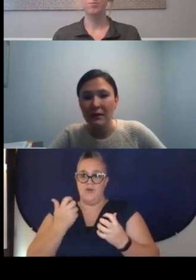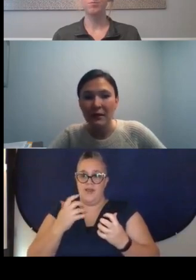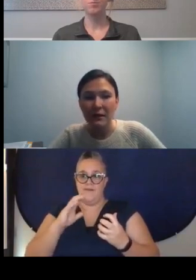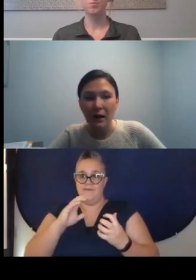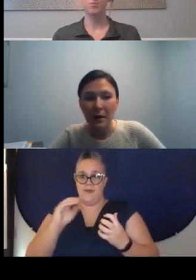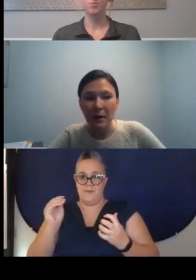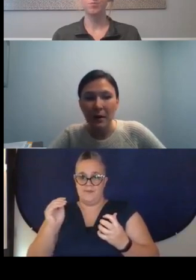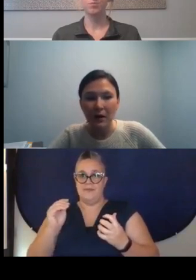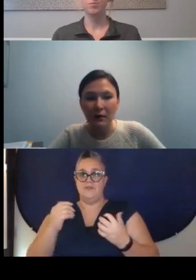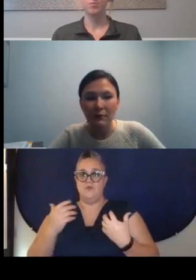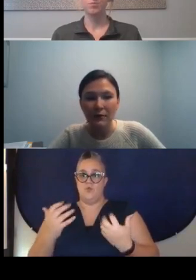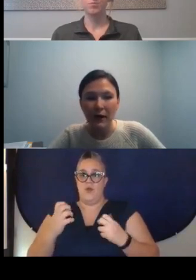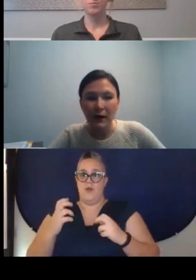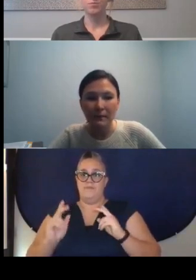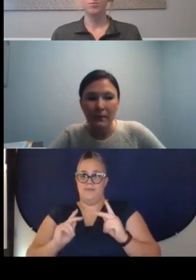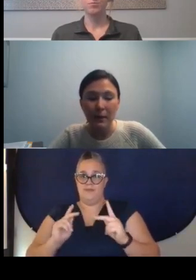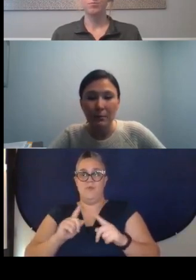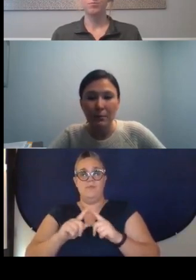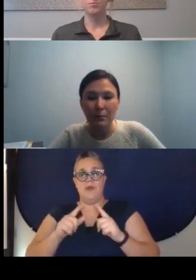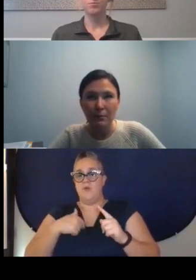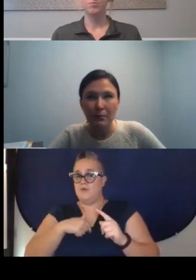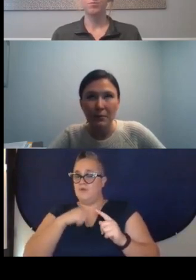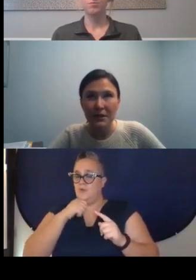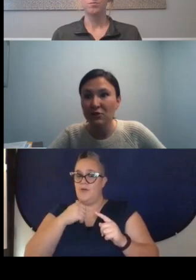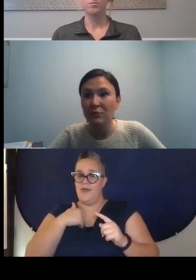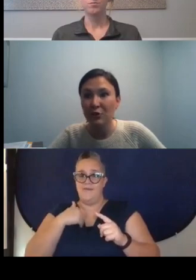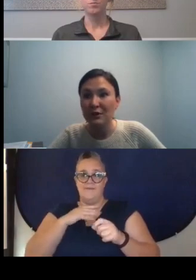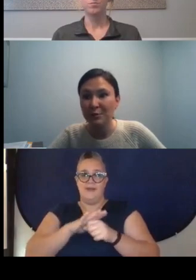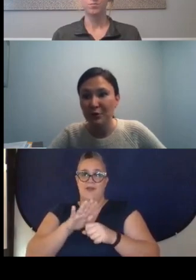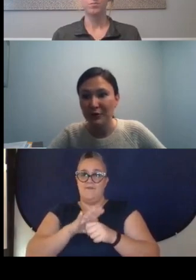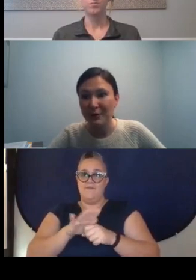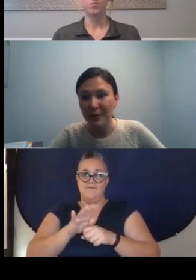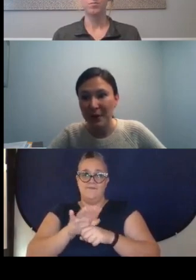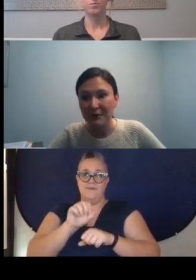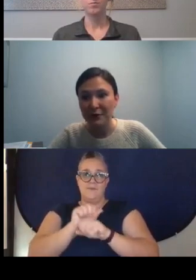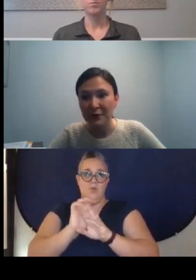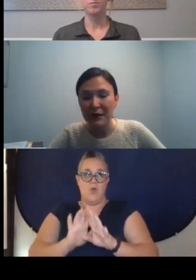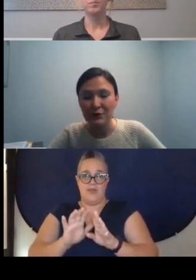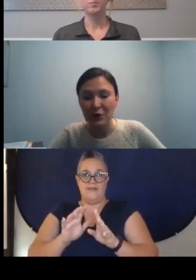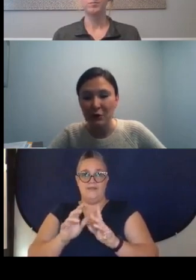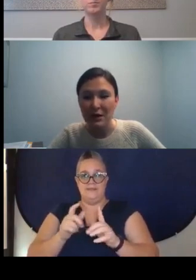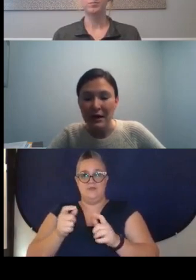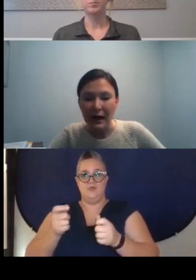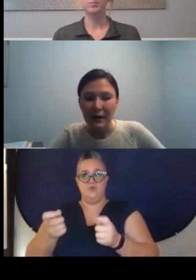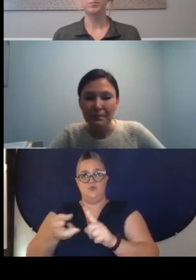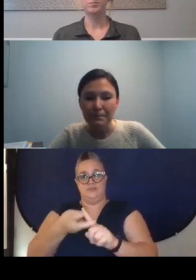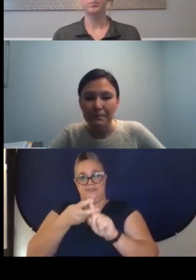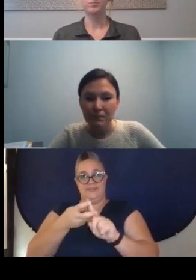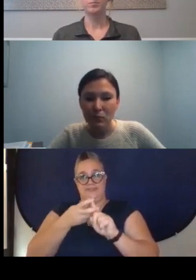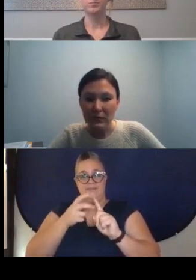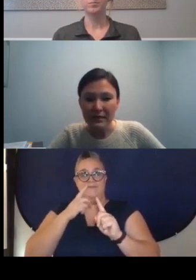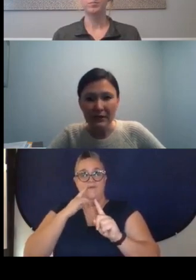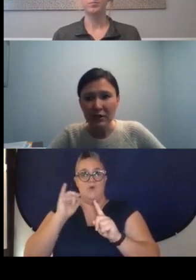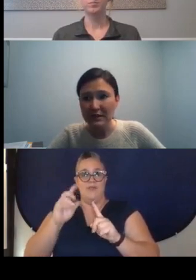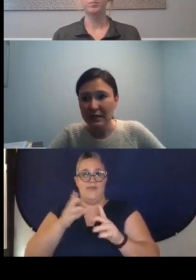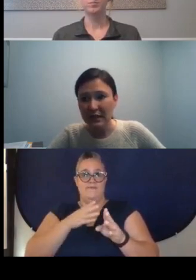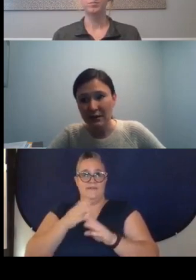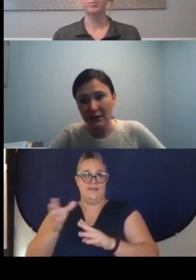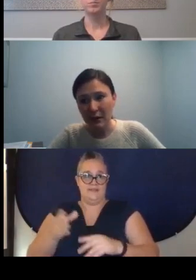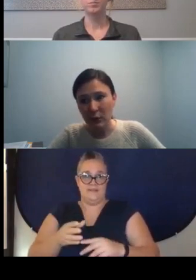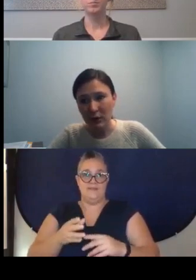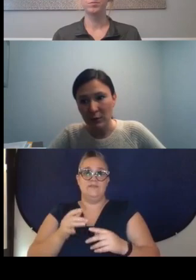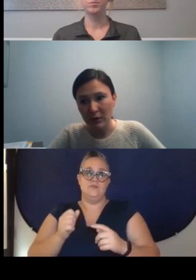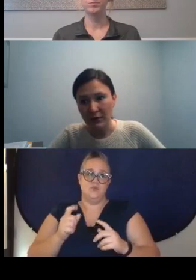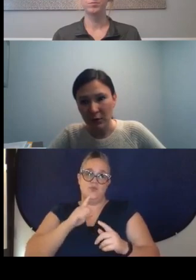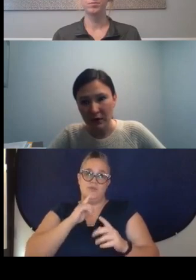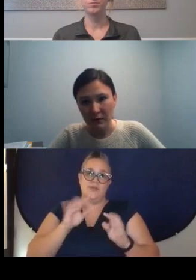have the amount of potential employees to pull from that field right now. So definitely that's a key